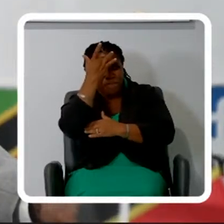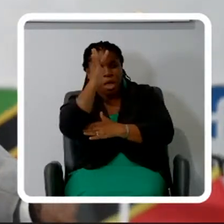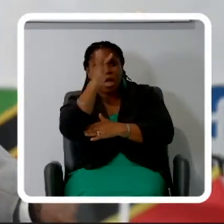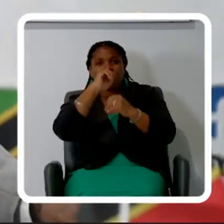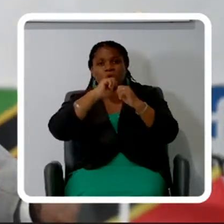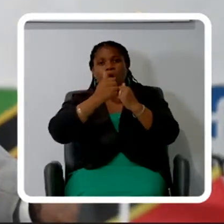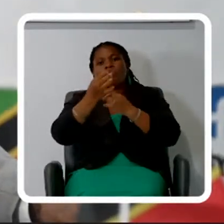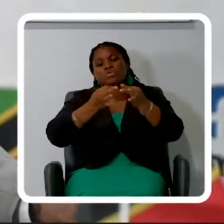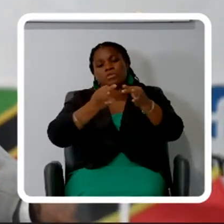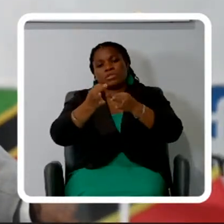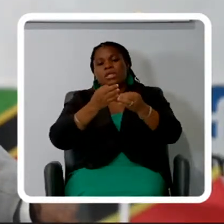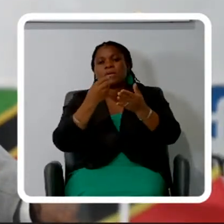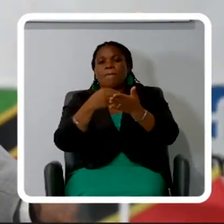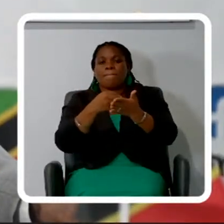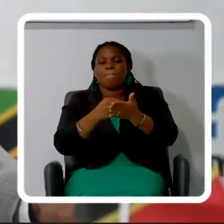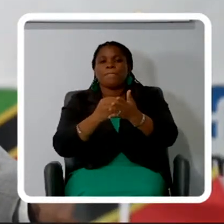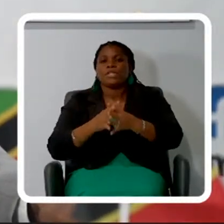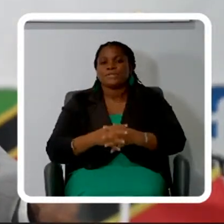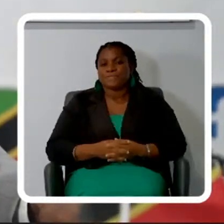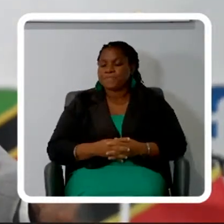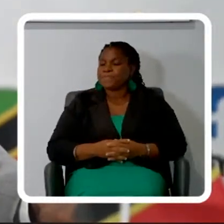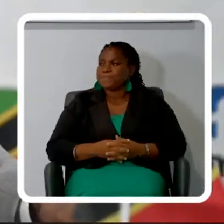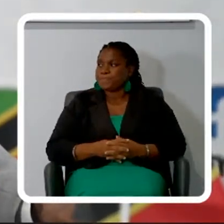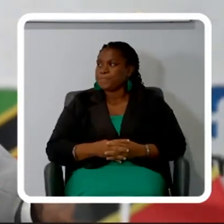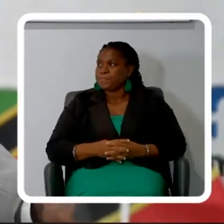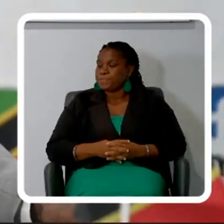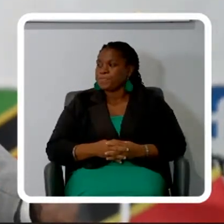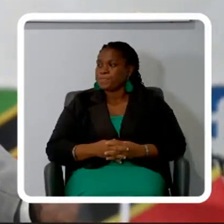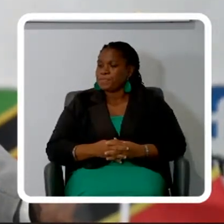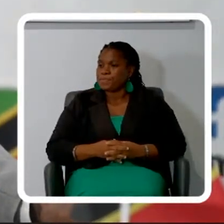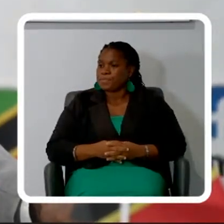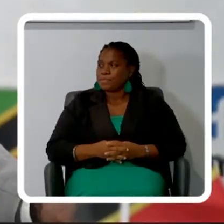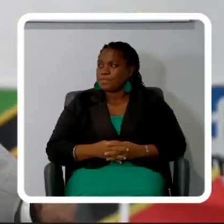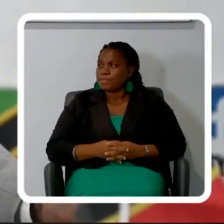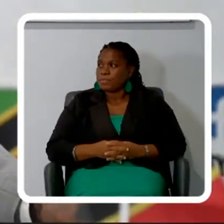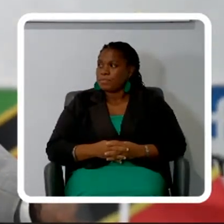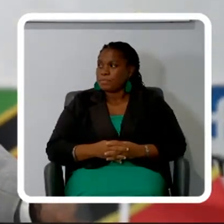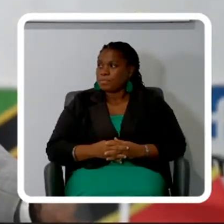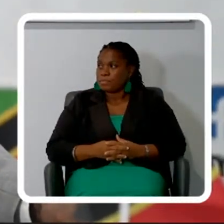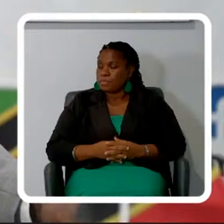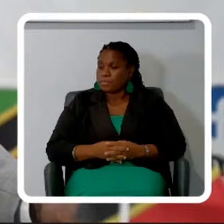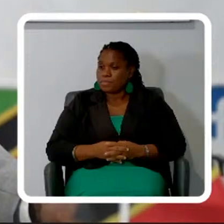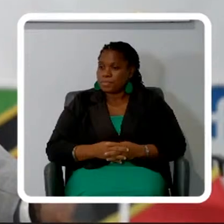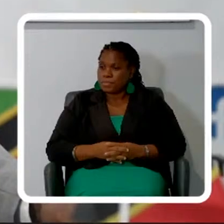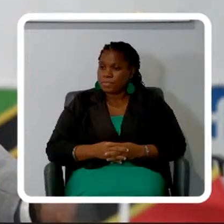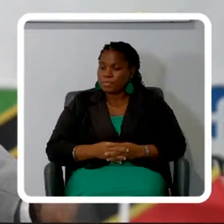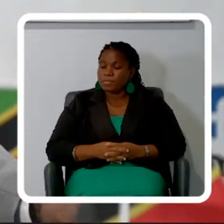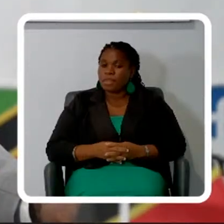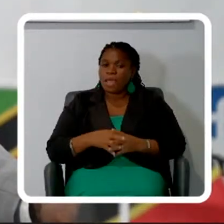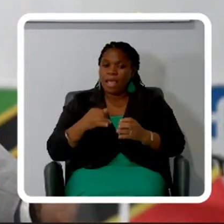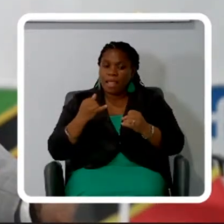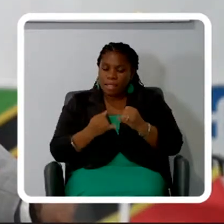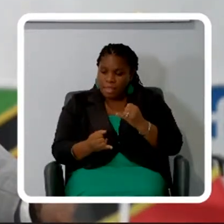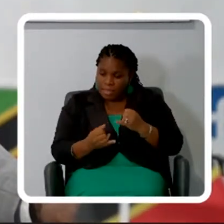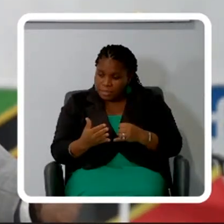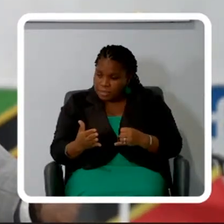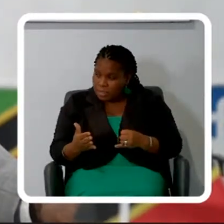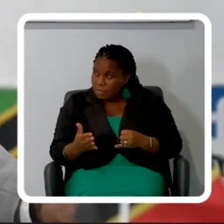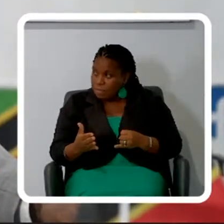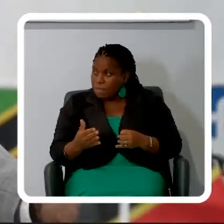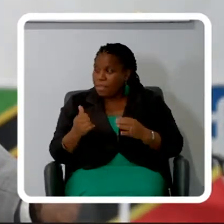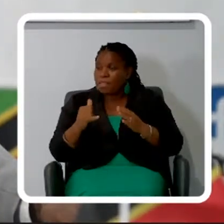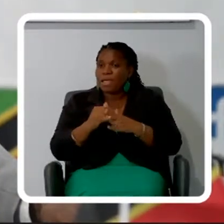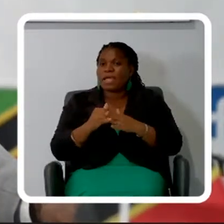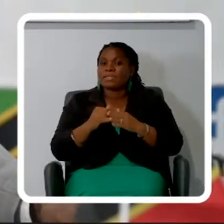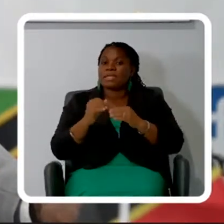world when it comes to building finances. That we think is critical. And lastly, to say that the